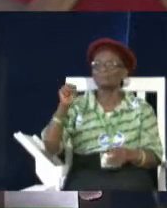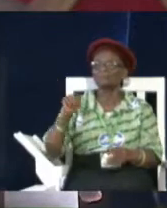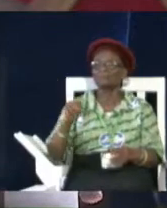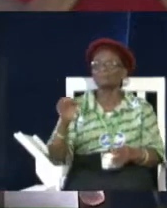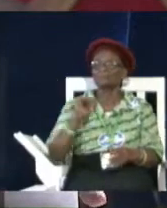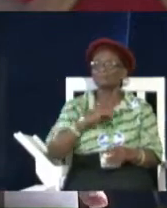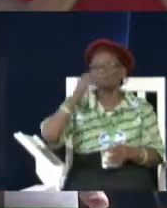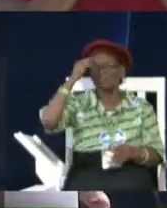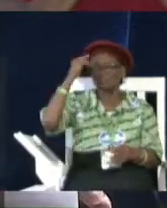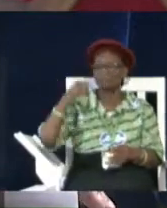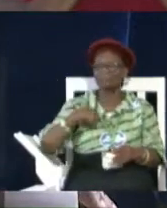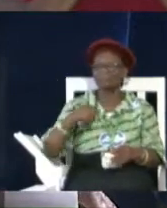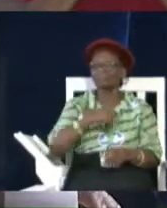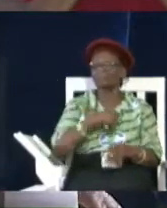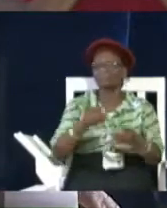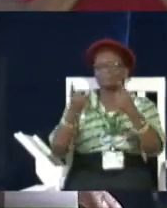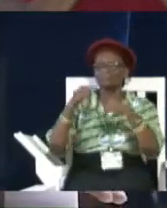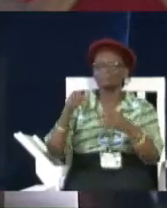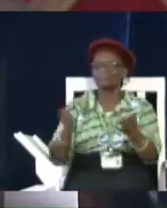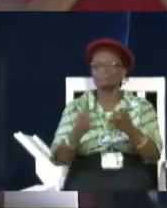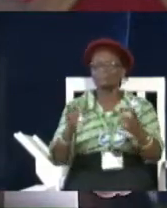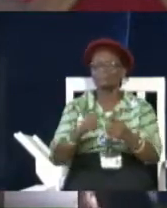to pray everything in one day?